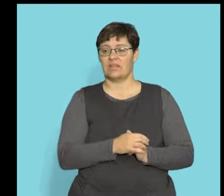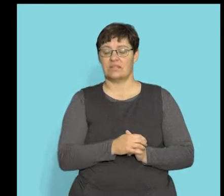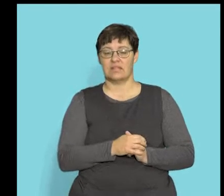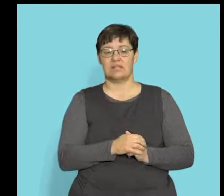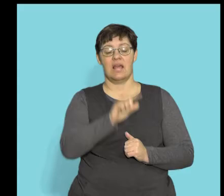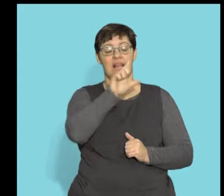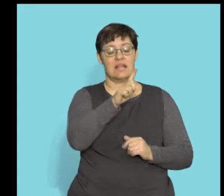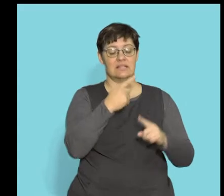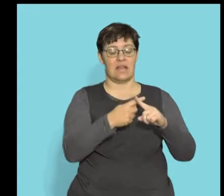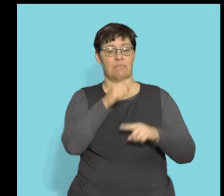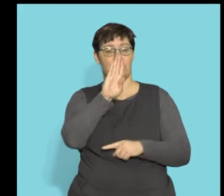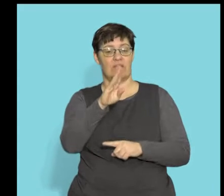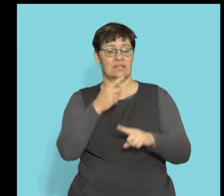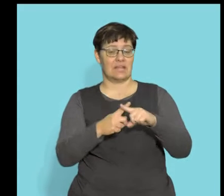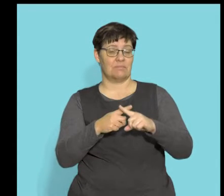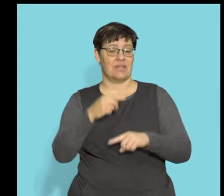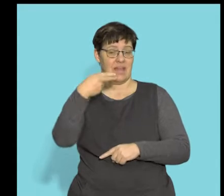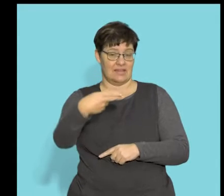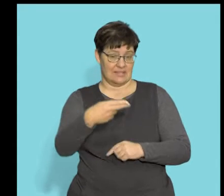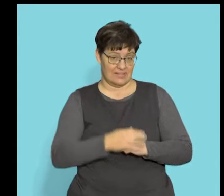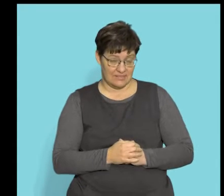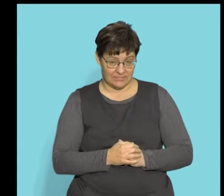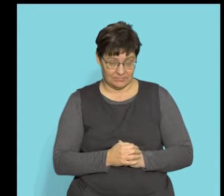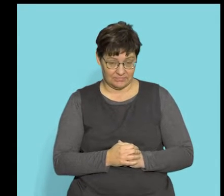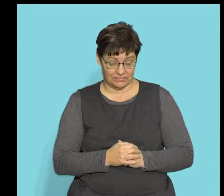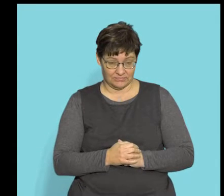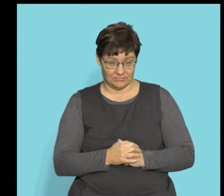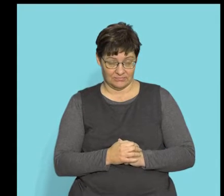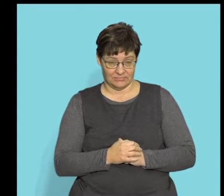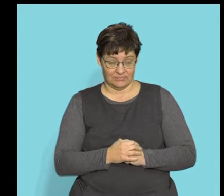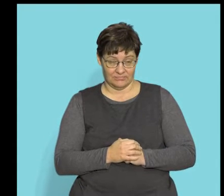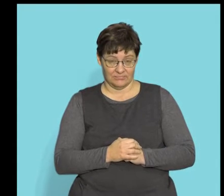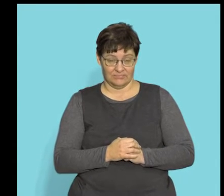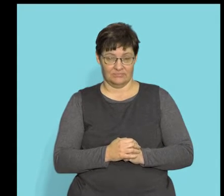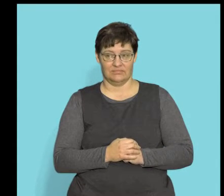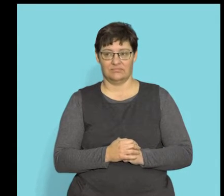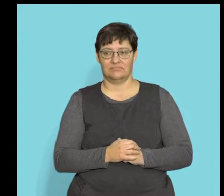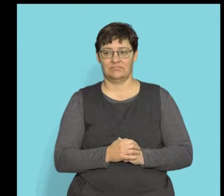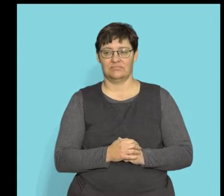is length times breadth times height. Let's go to the next one.